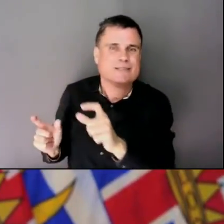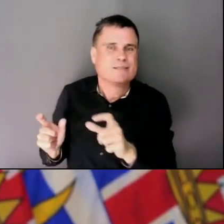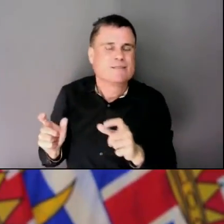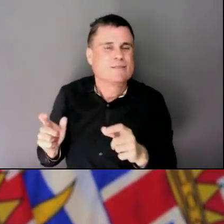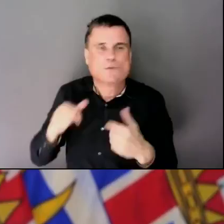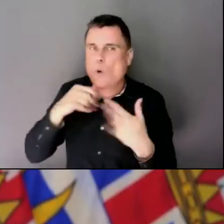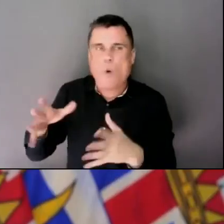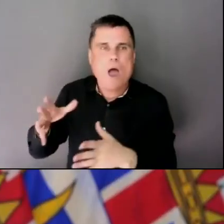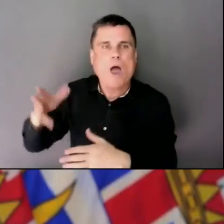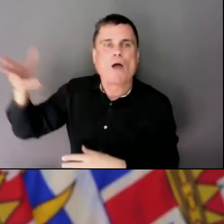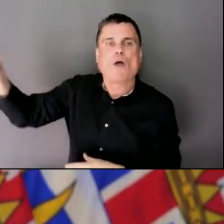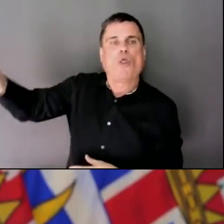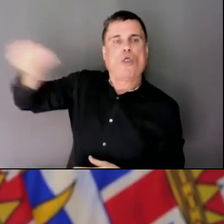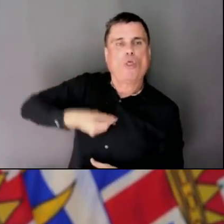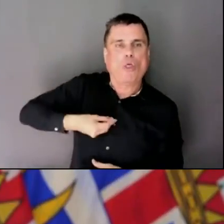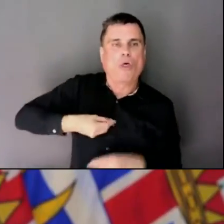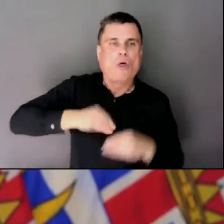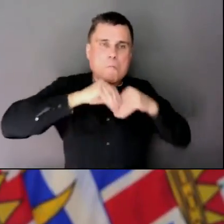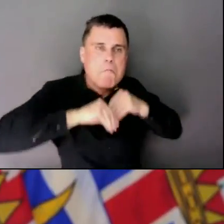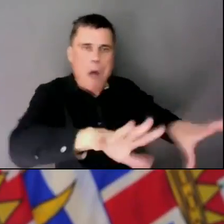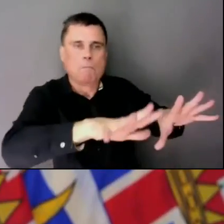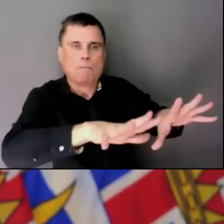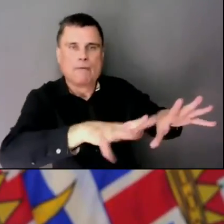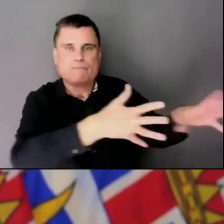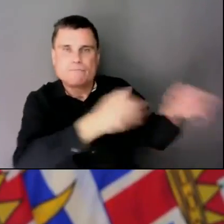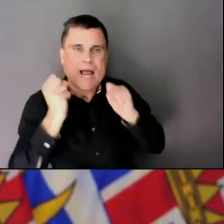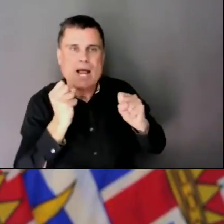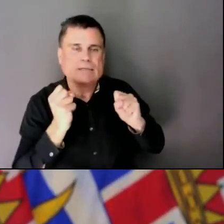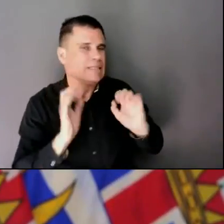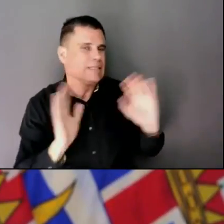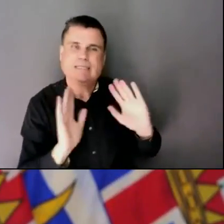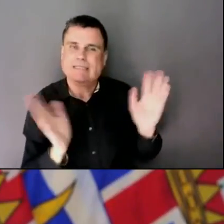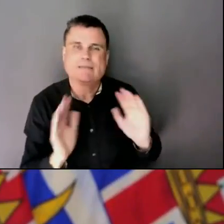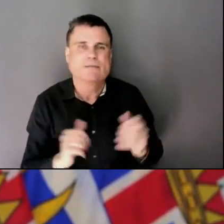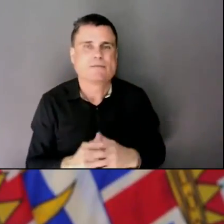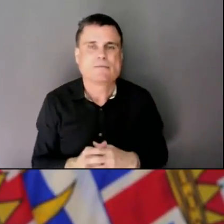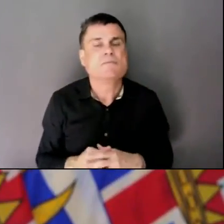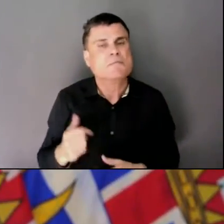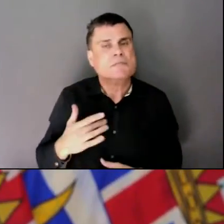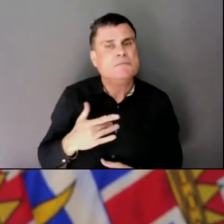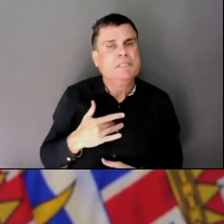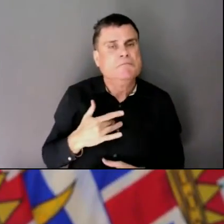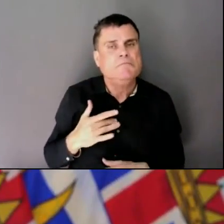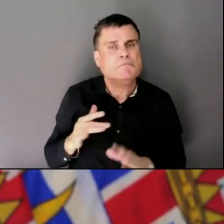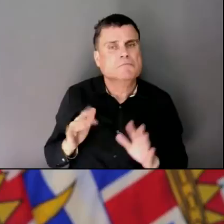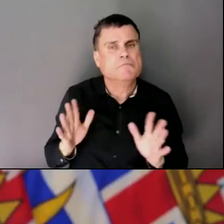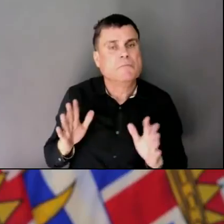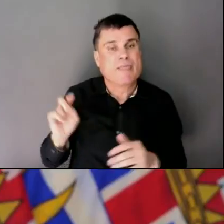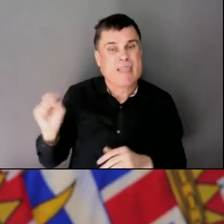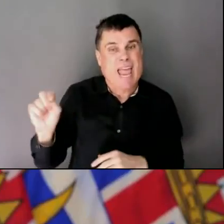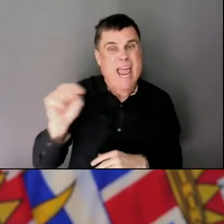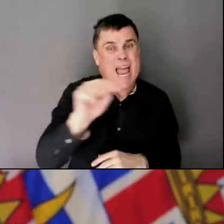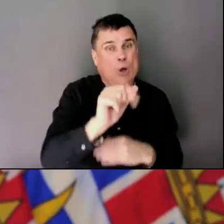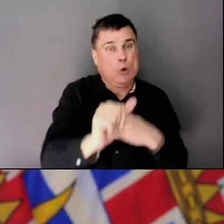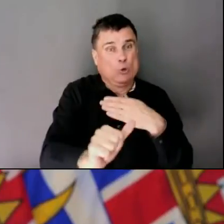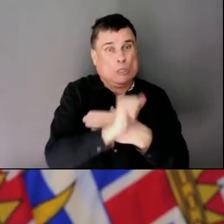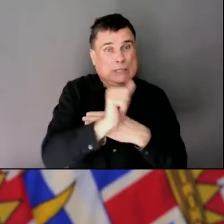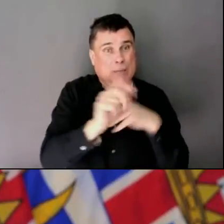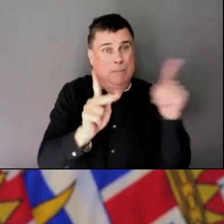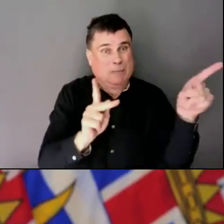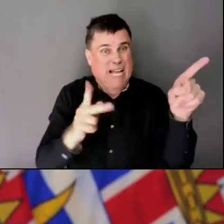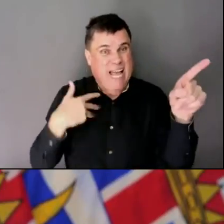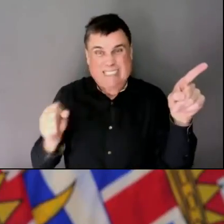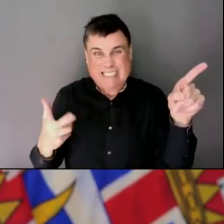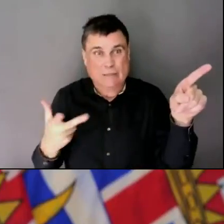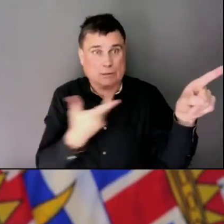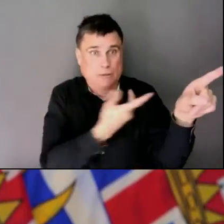we start getting the most at-risk people immunized, we start having enough people in the population so that it